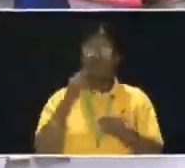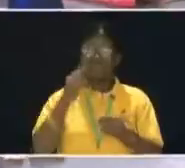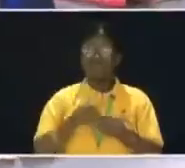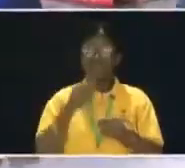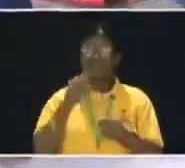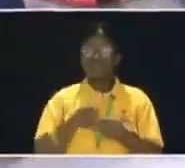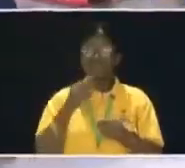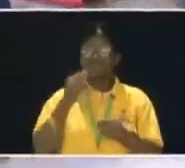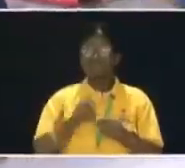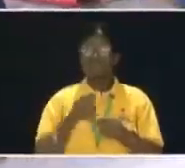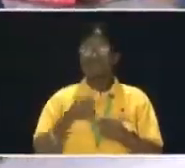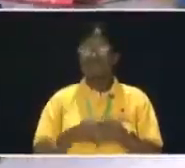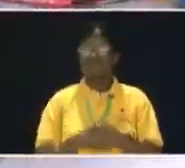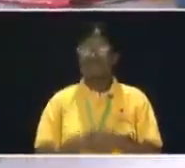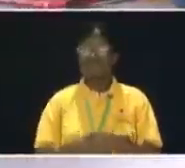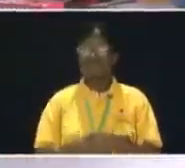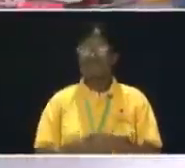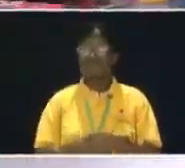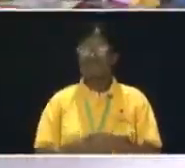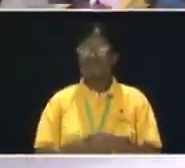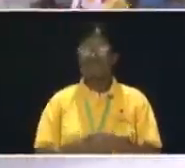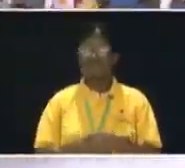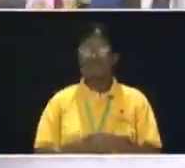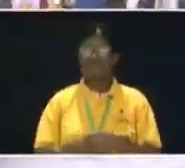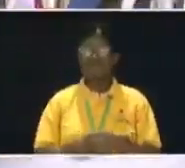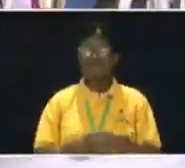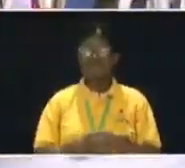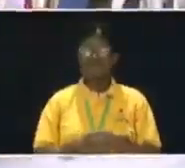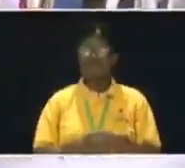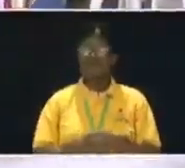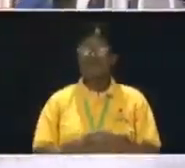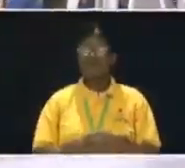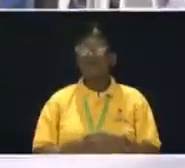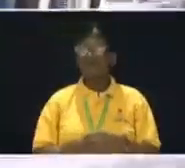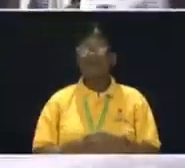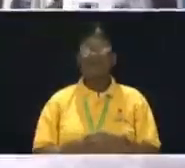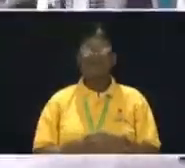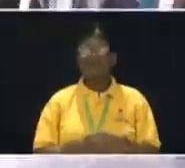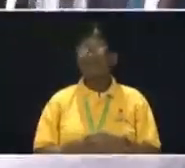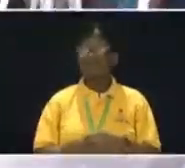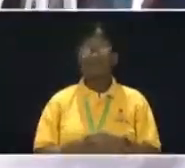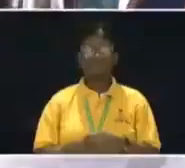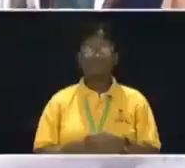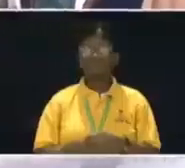name. Ramoko Shindra, Ketere Makakanko Romoko Shindi.